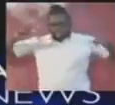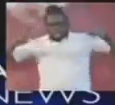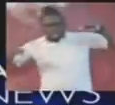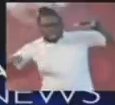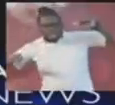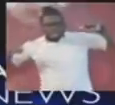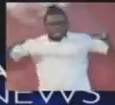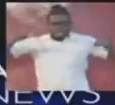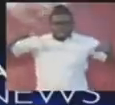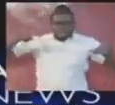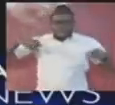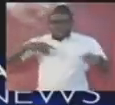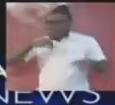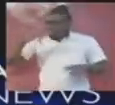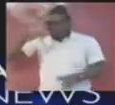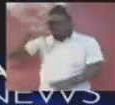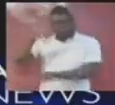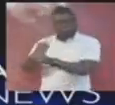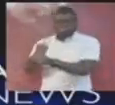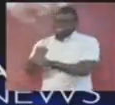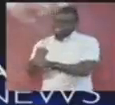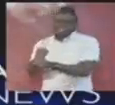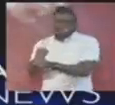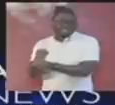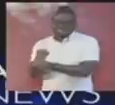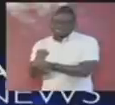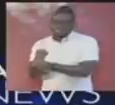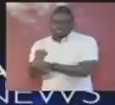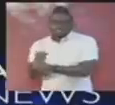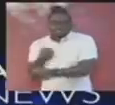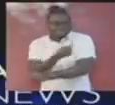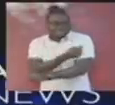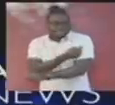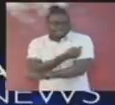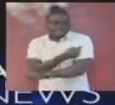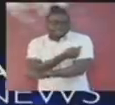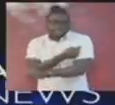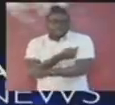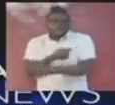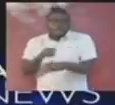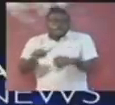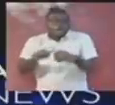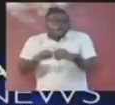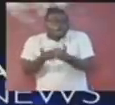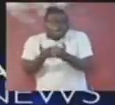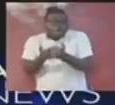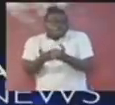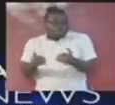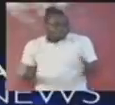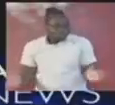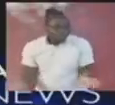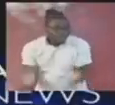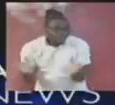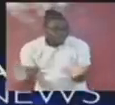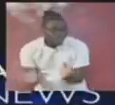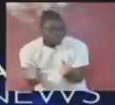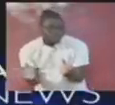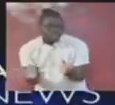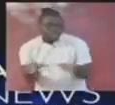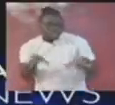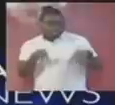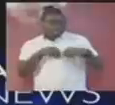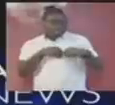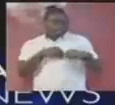So what, therefore, can you do to convince them that it is safe and that it will be effective? My